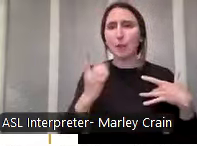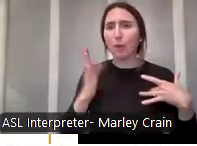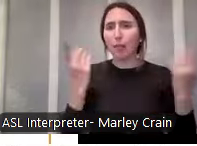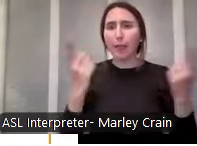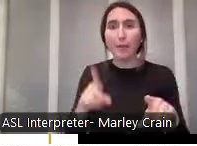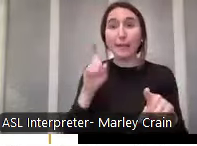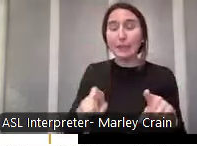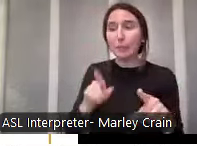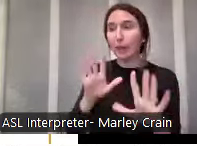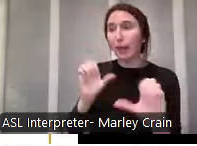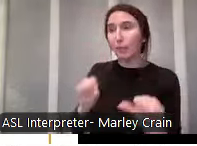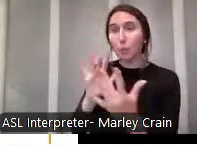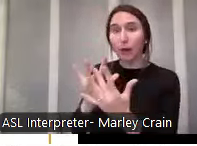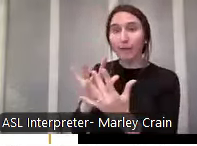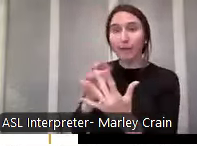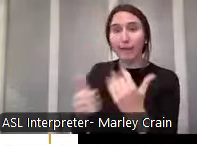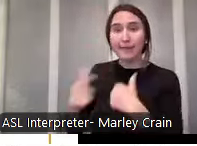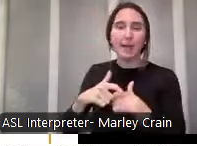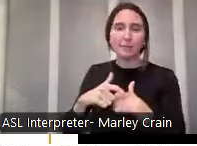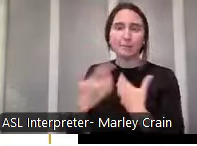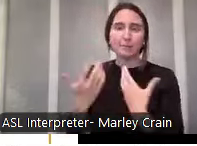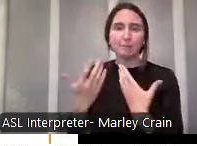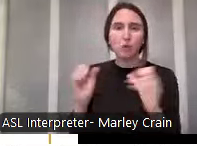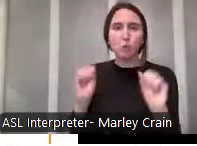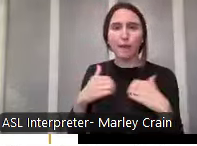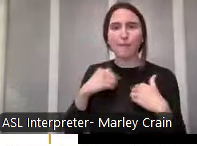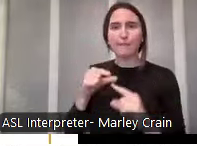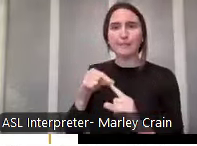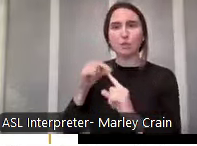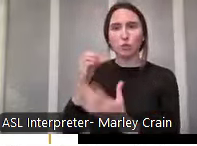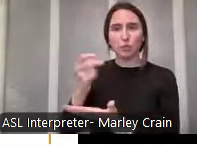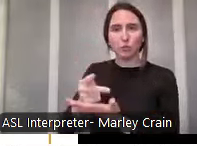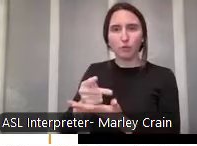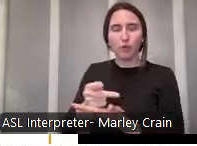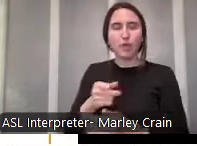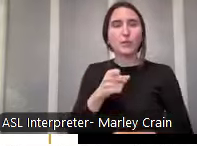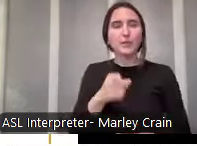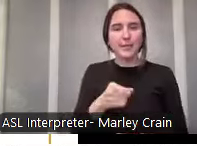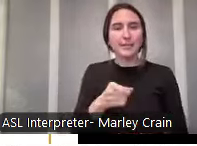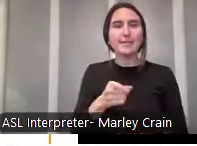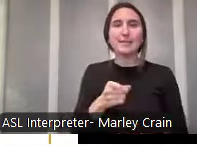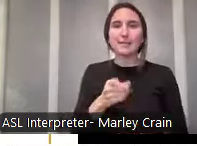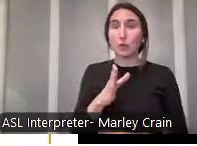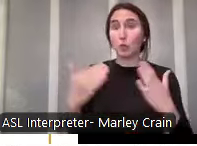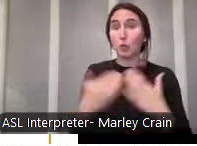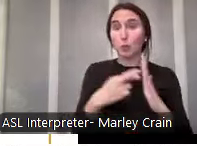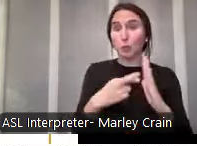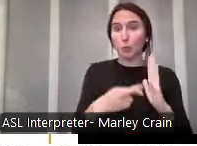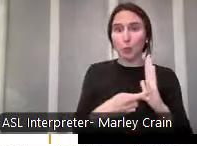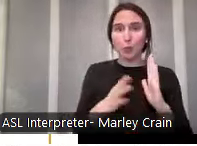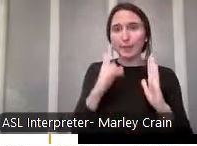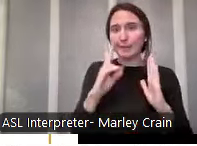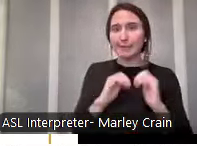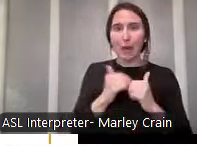this rolls out, we'll have more information and hope to do a training and some materials on this later this fall as we find out